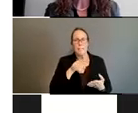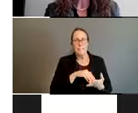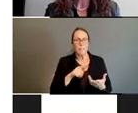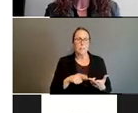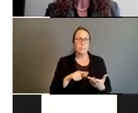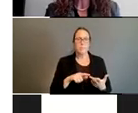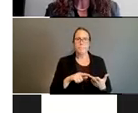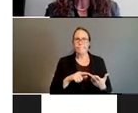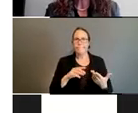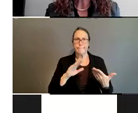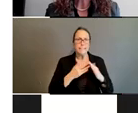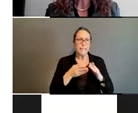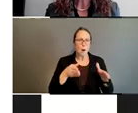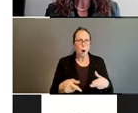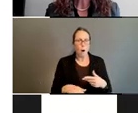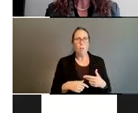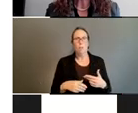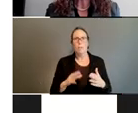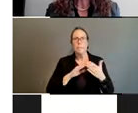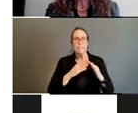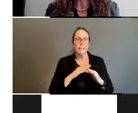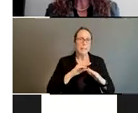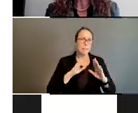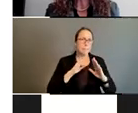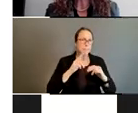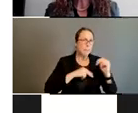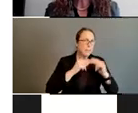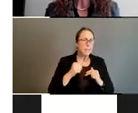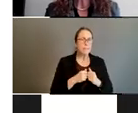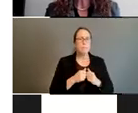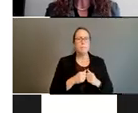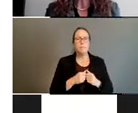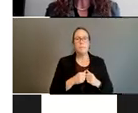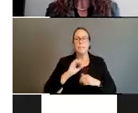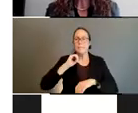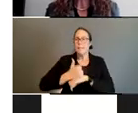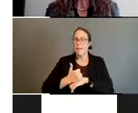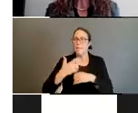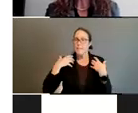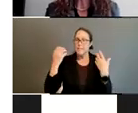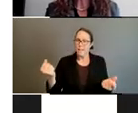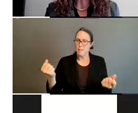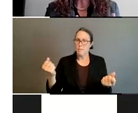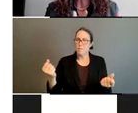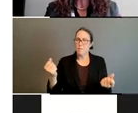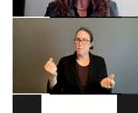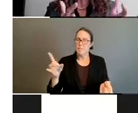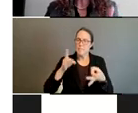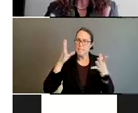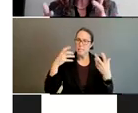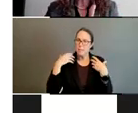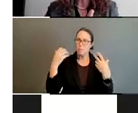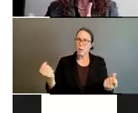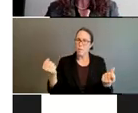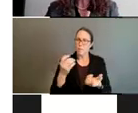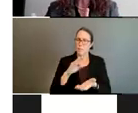They set up their pop-up disaster recovery centers. And so there's the pop-up ones that are in place. That's kind of